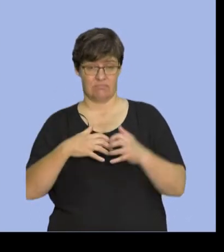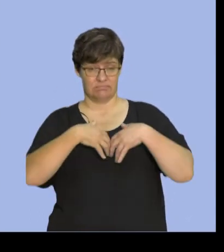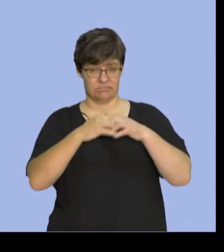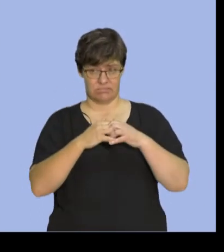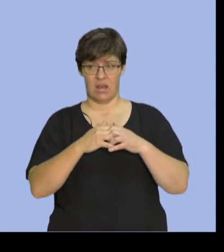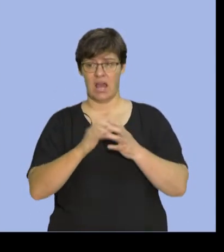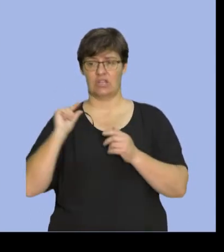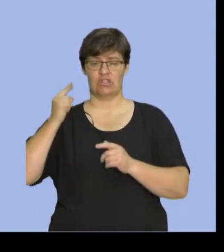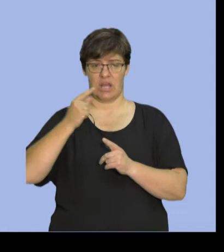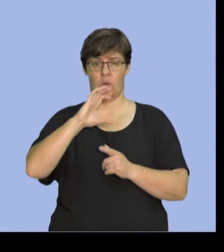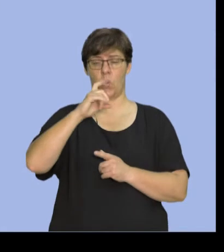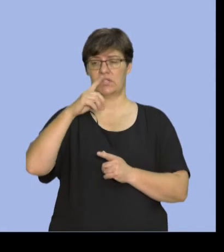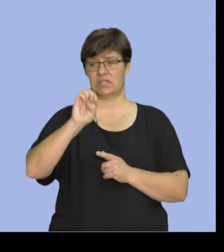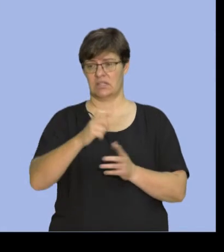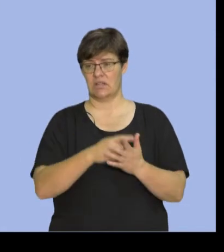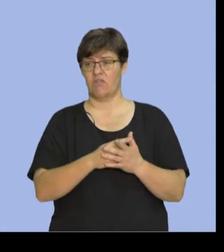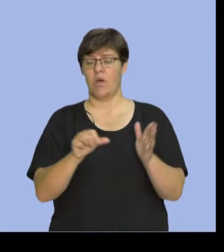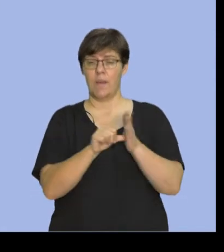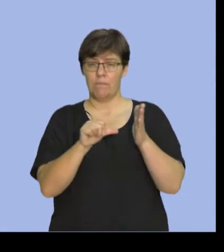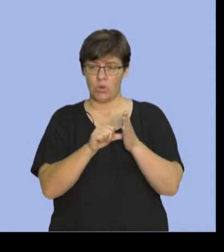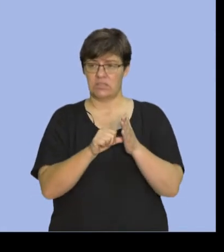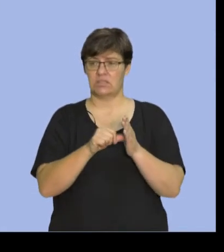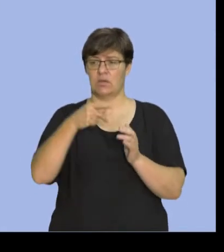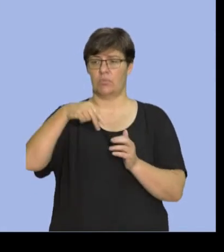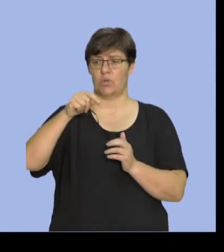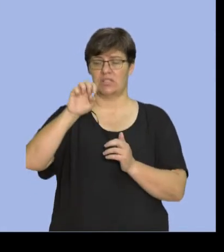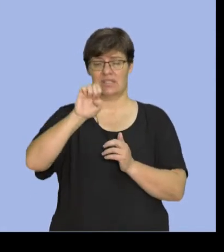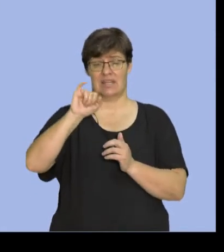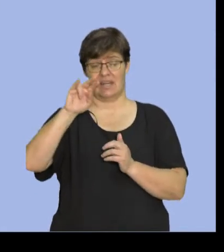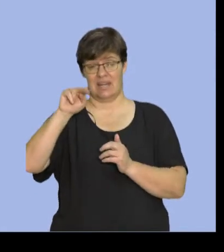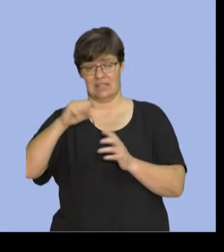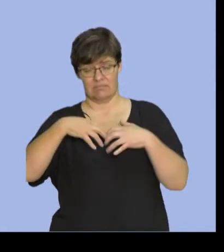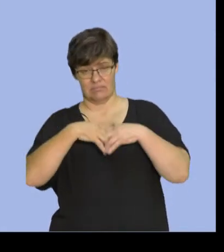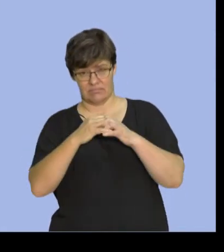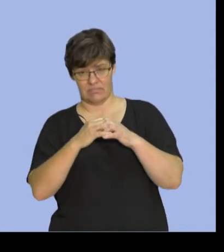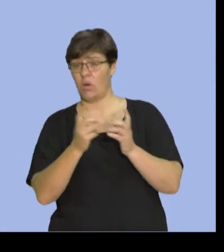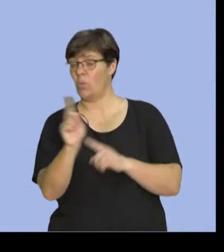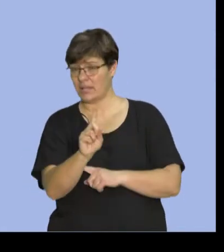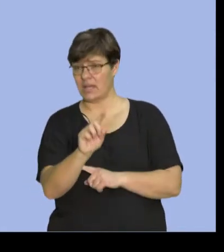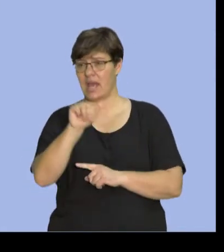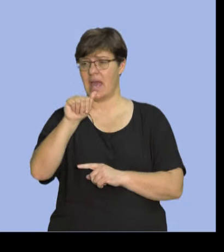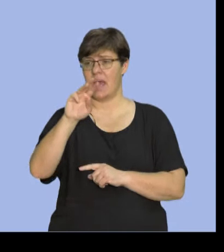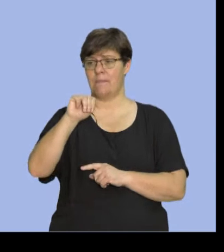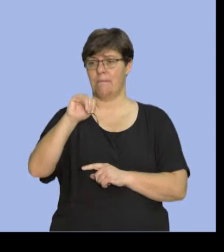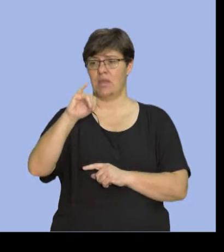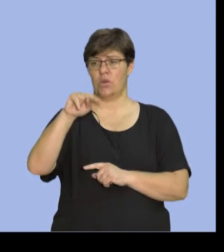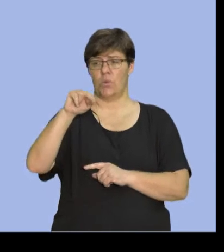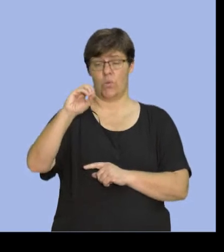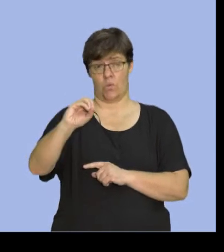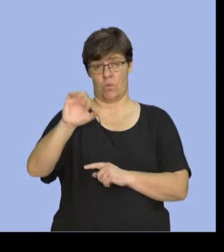code for important proteins, which are made up of amino acids. So the sequence of